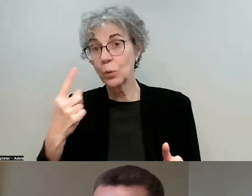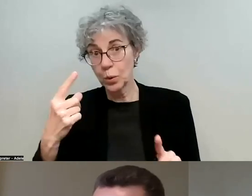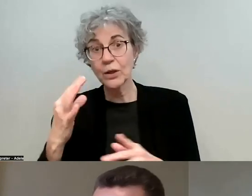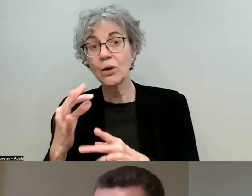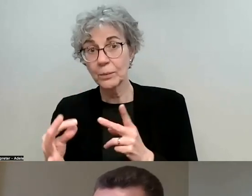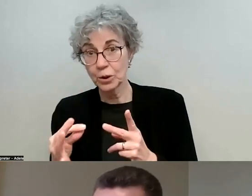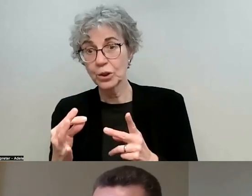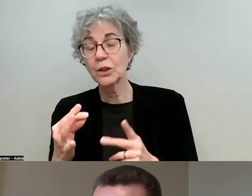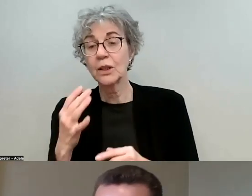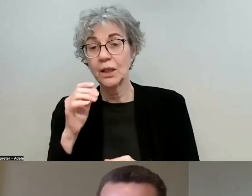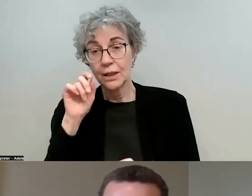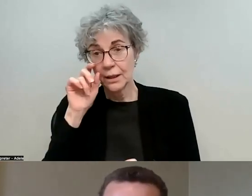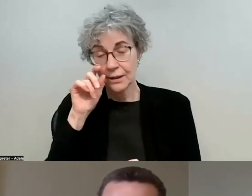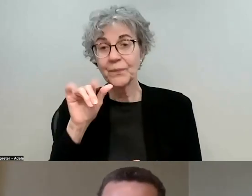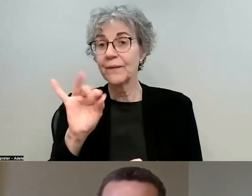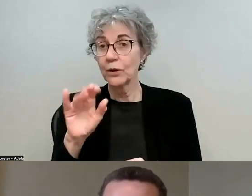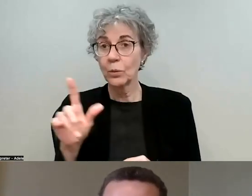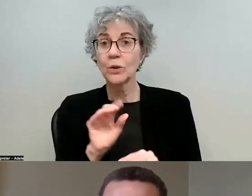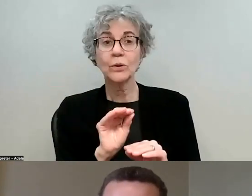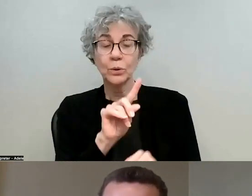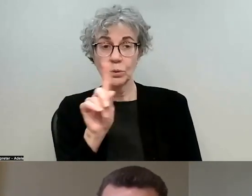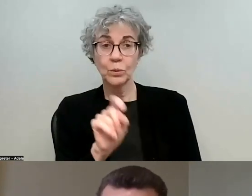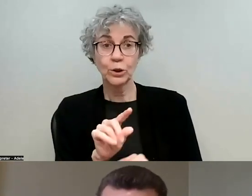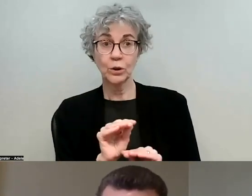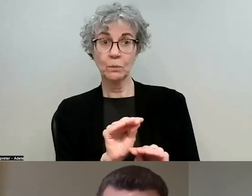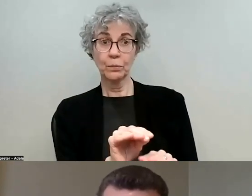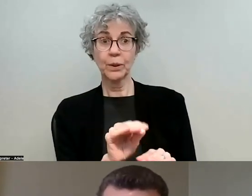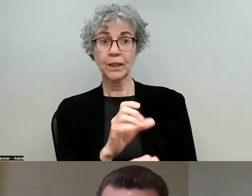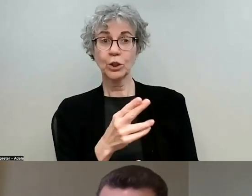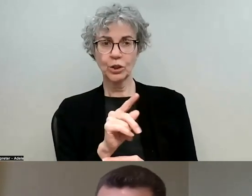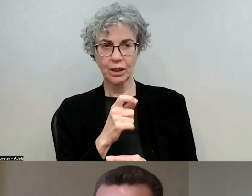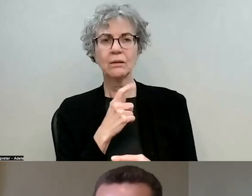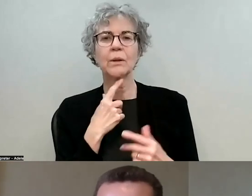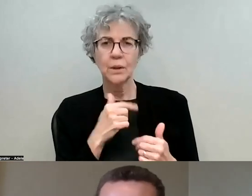to leave a question in the chat, then we can try to get to those.